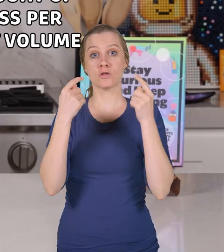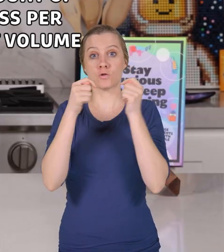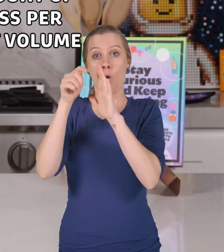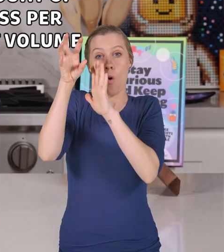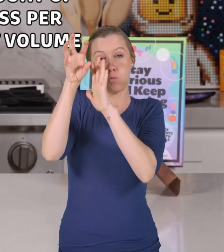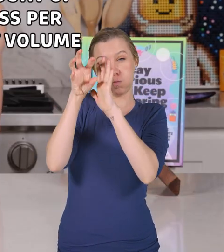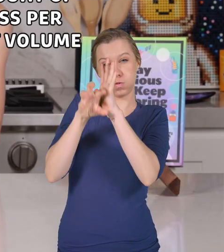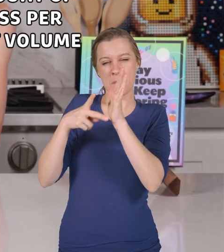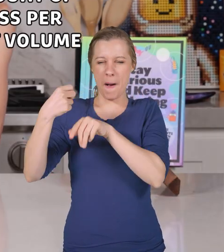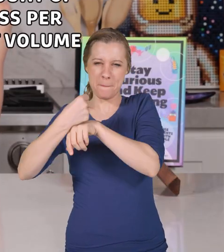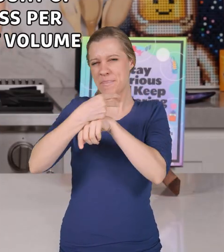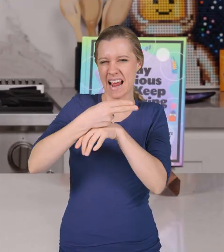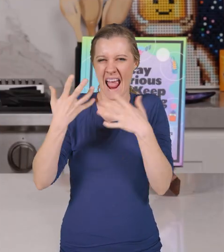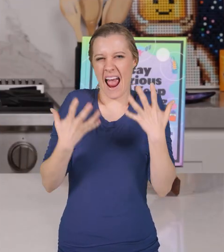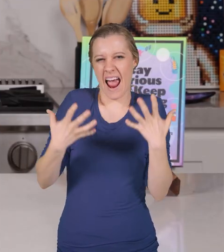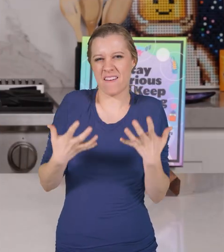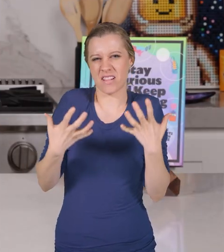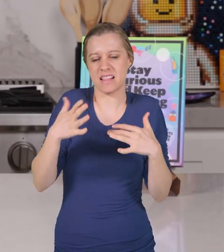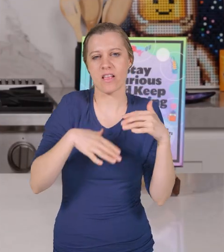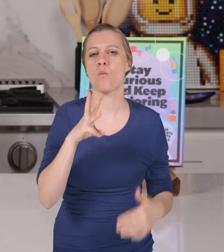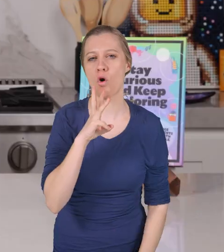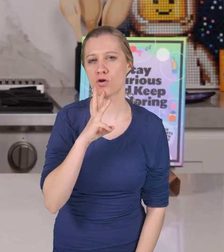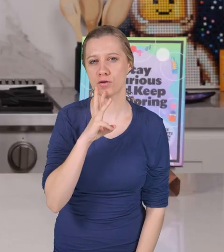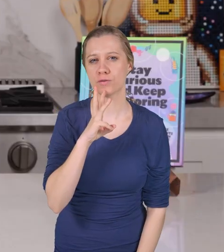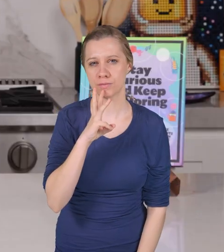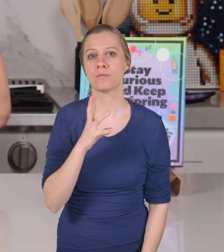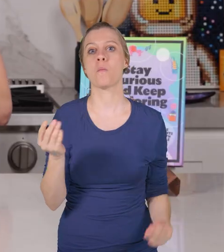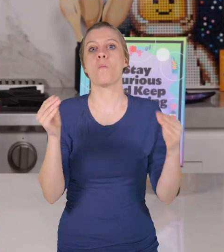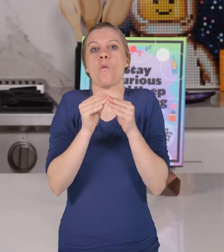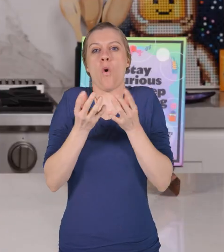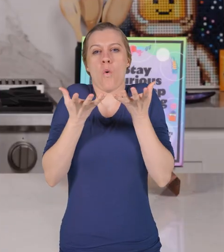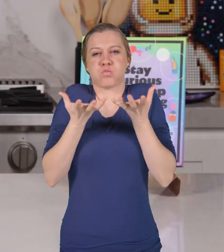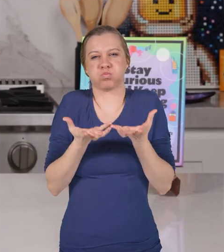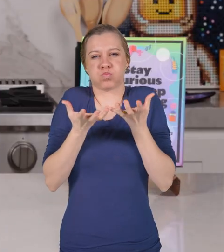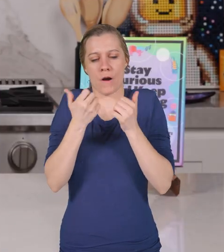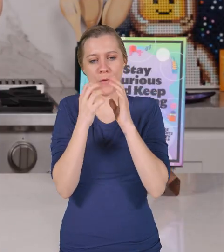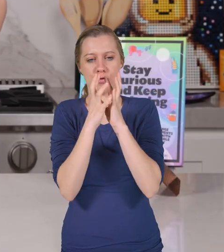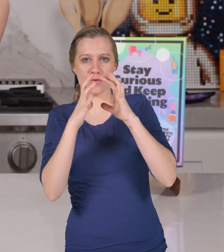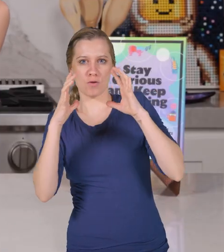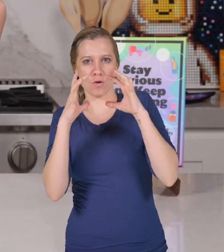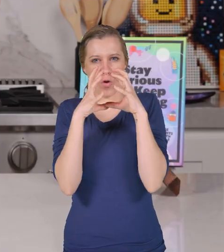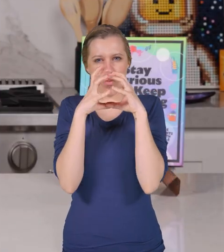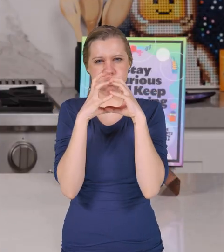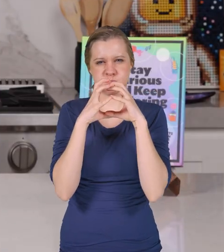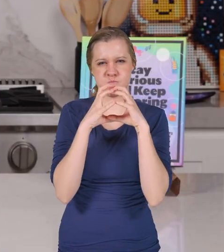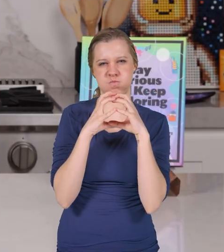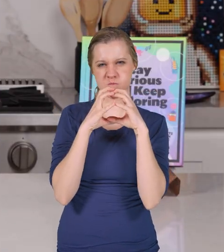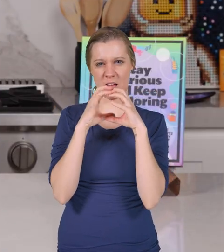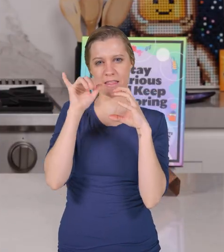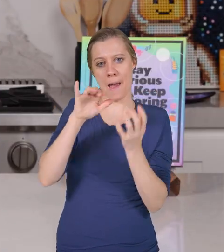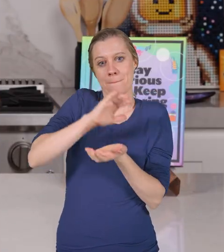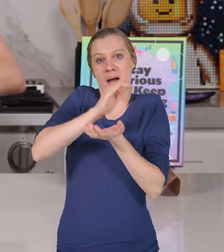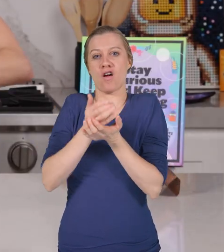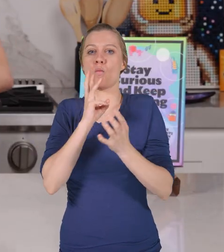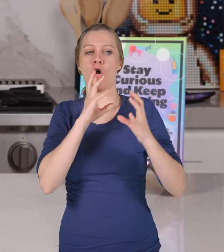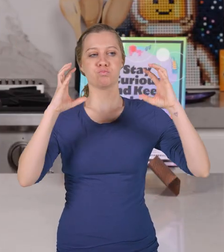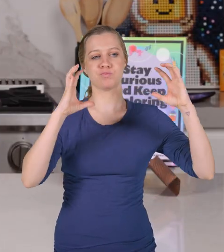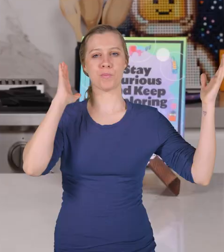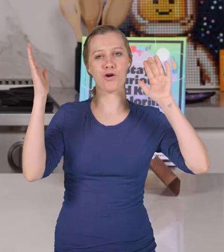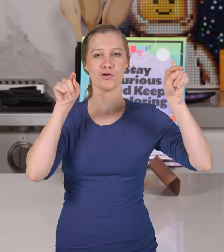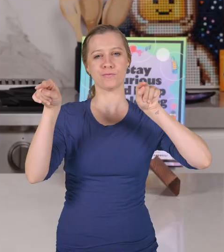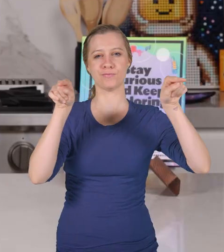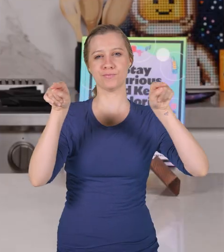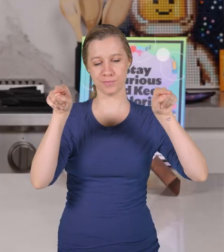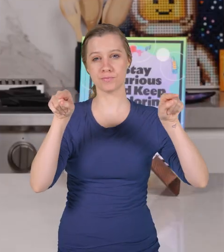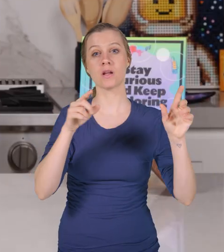volume. When a toy sinks, that means it is denser than water. It has more mass per unit volume for the